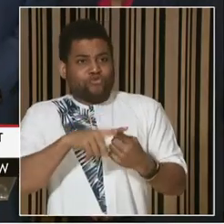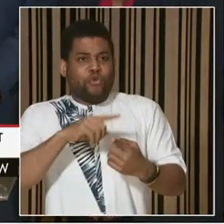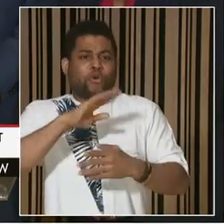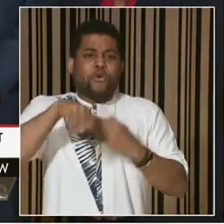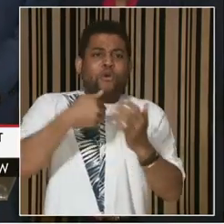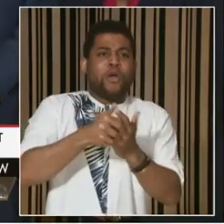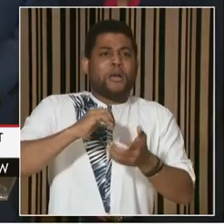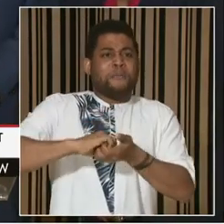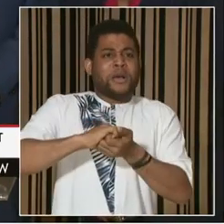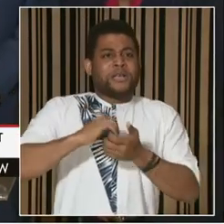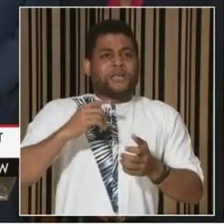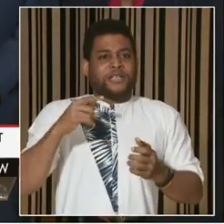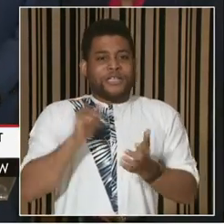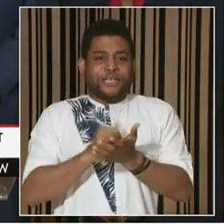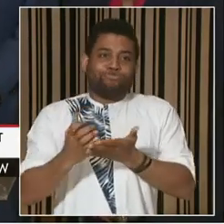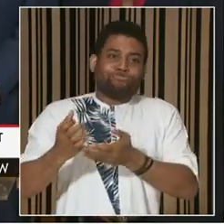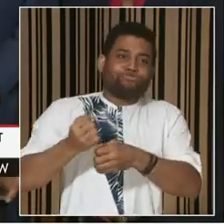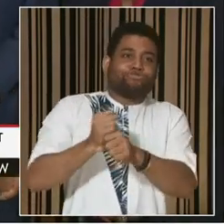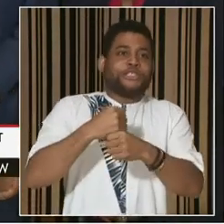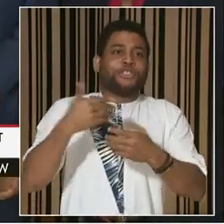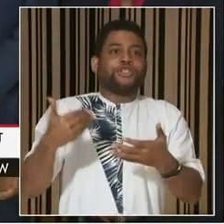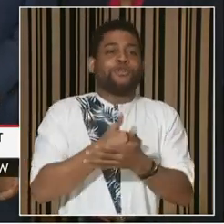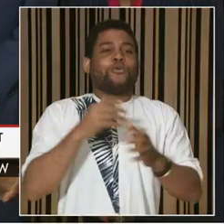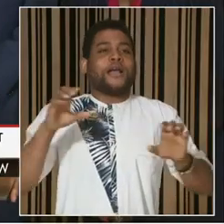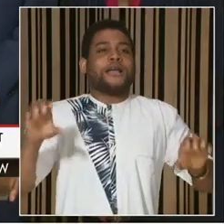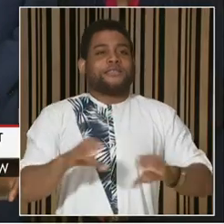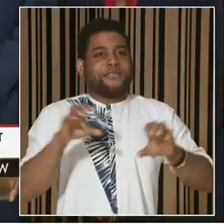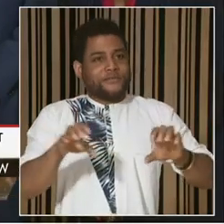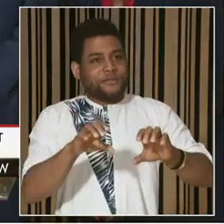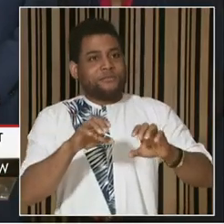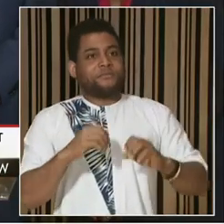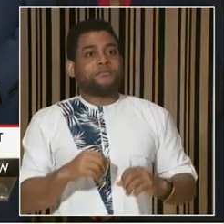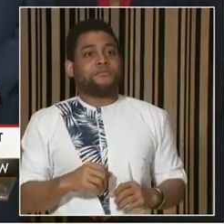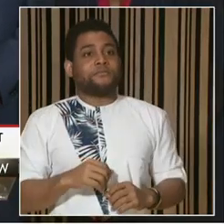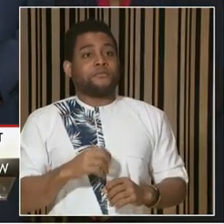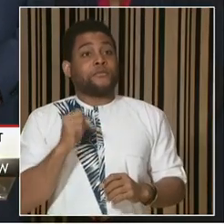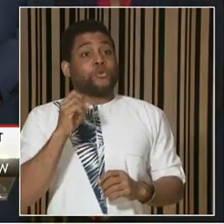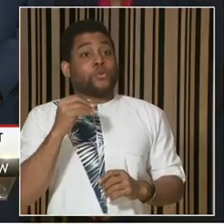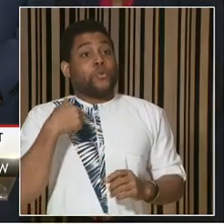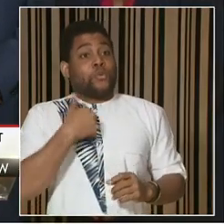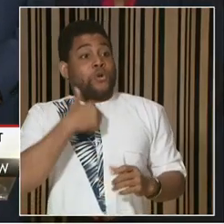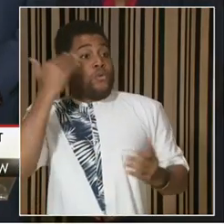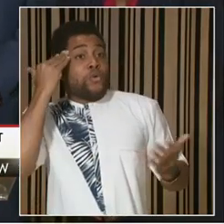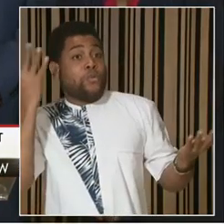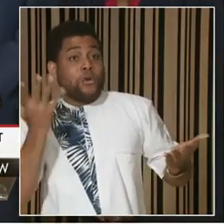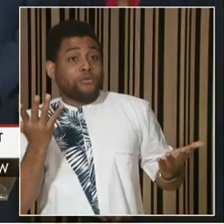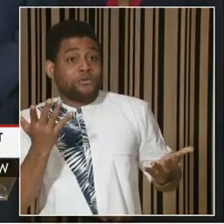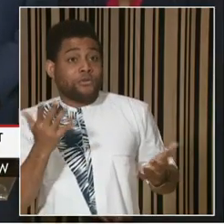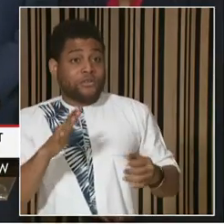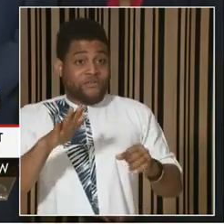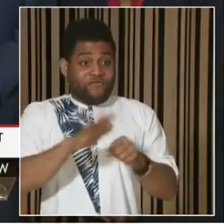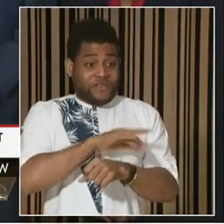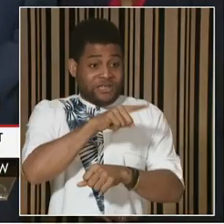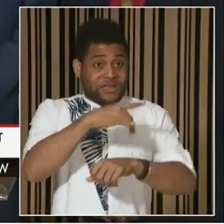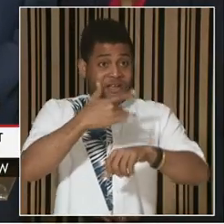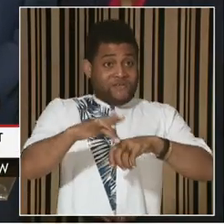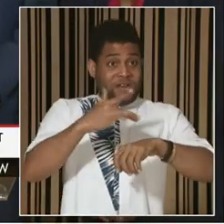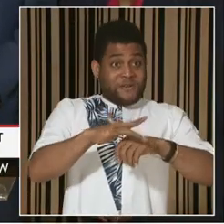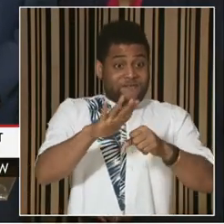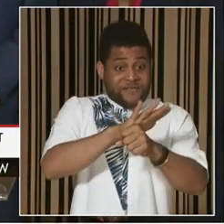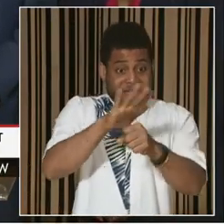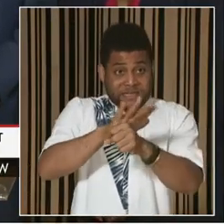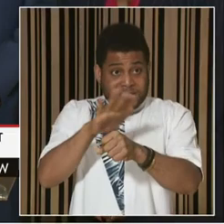new activity. What we know is we have to fill the spaces that are vacant, and we're going to work with our